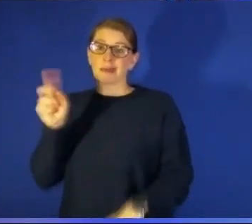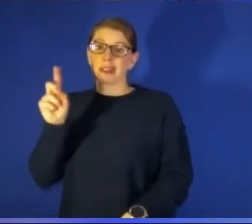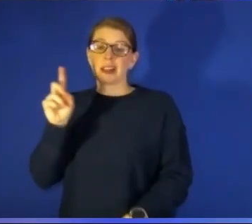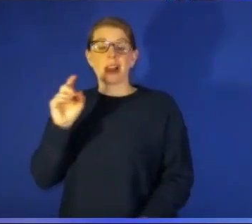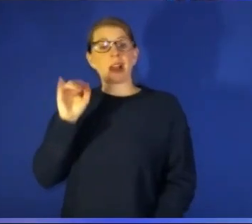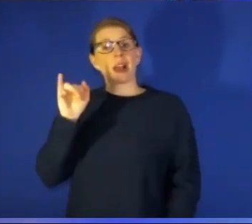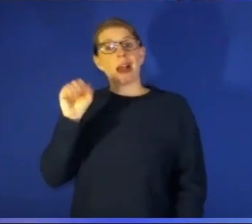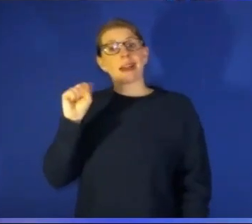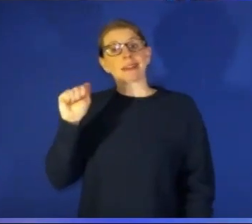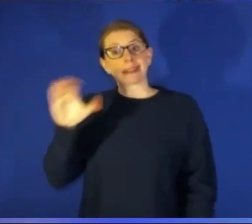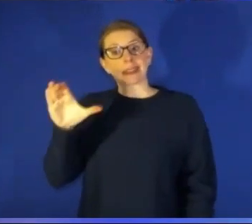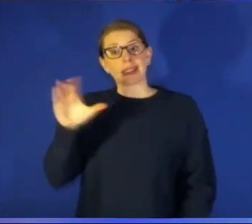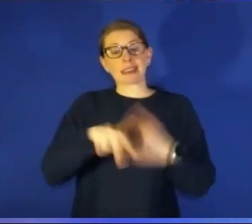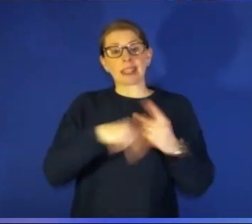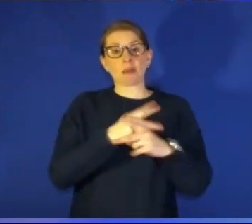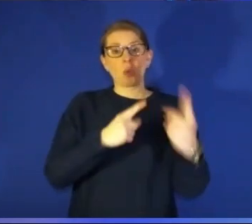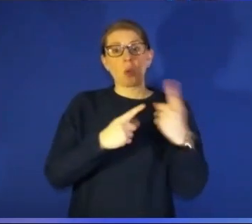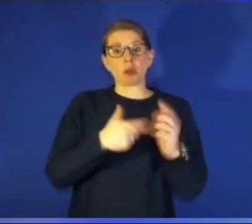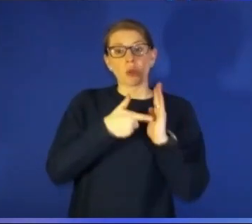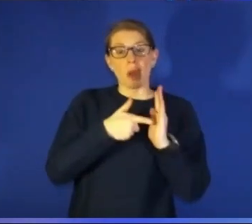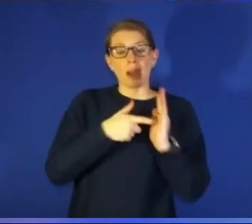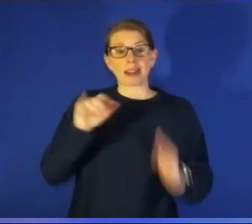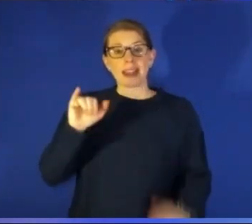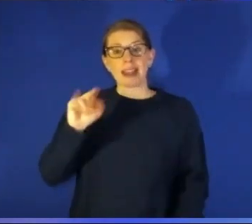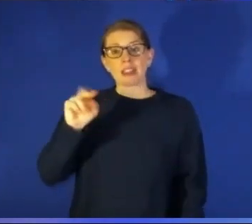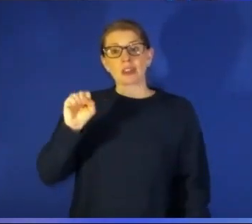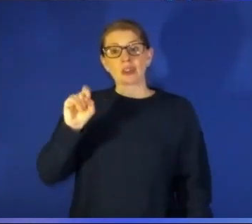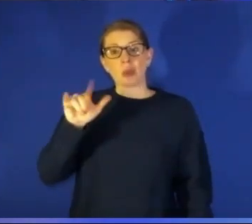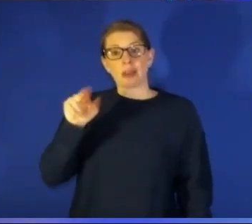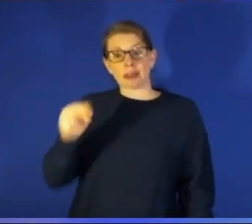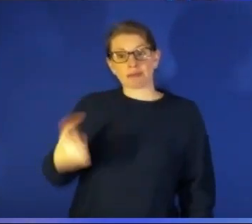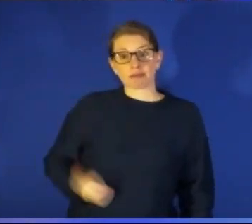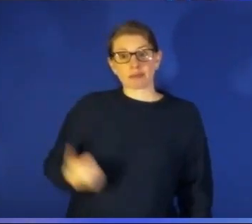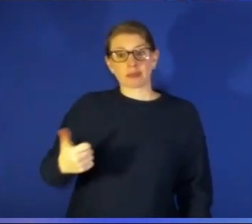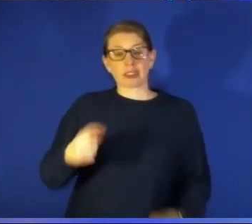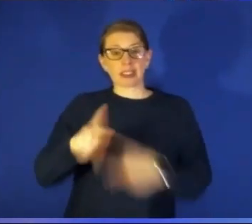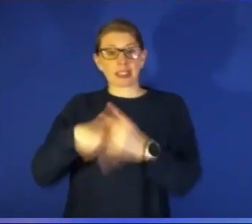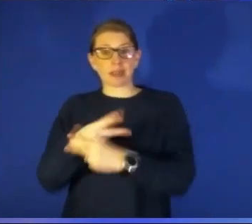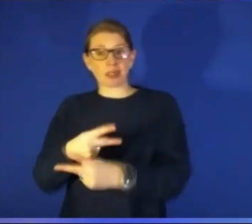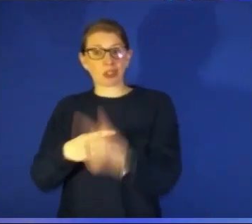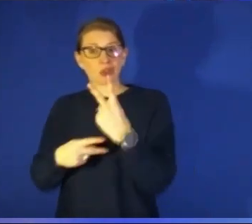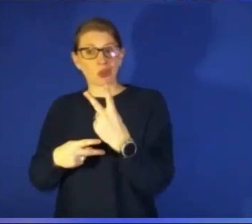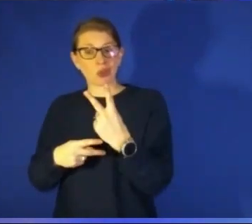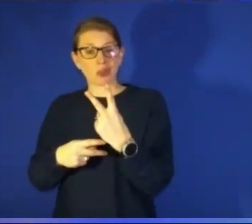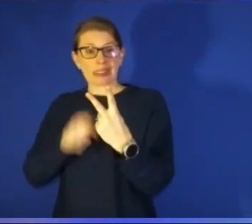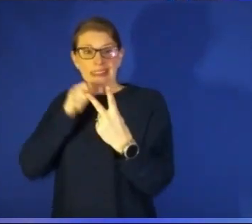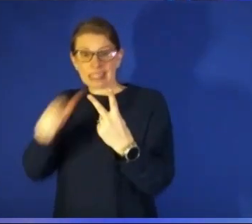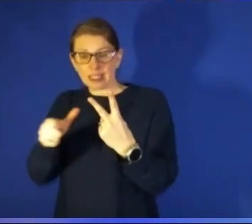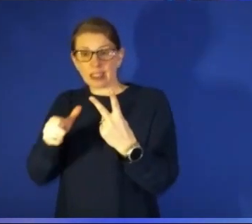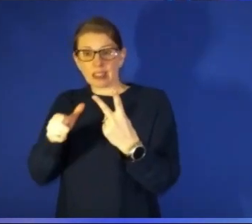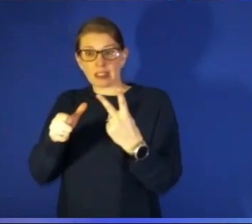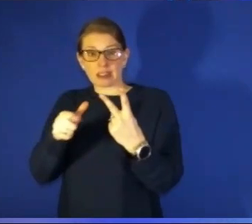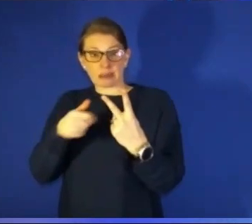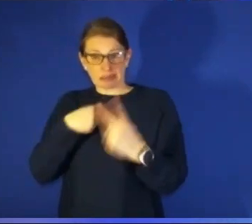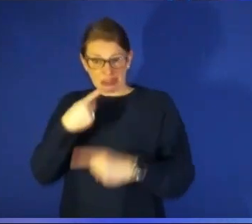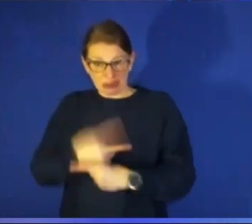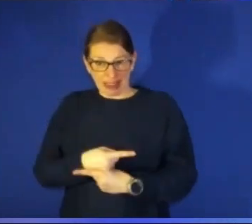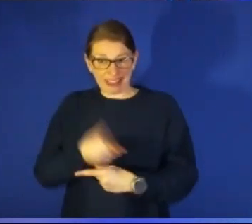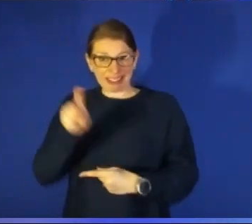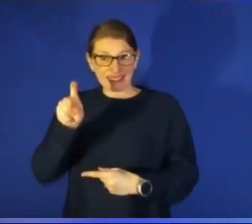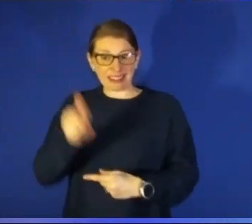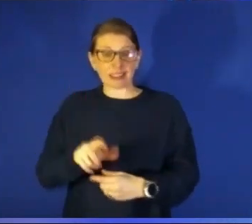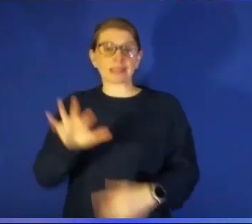1 is the one that requires insulin shots and type 2 does not. Probably oversimplifying things, but am I correct? Sort